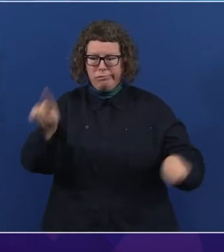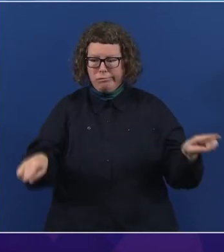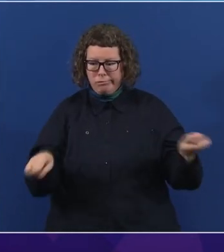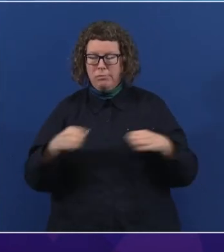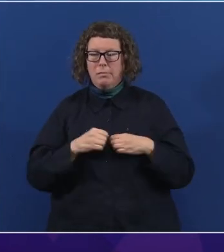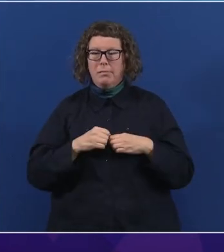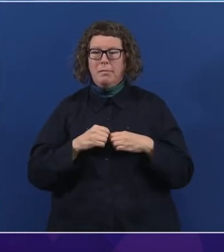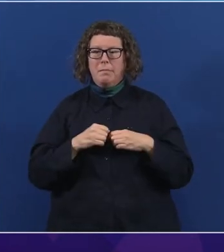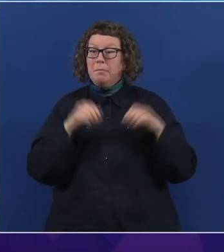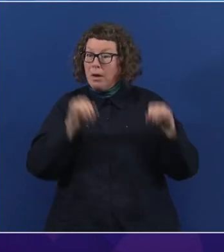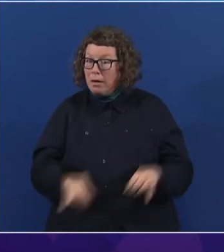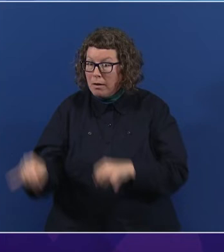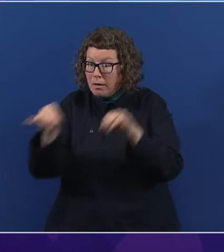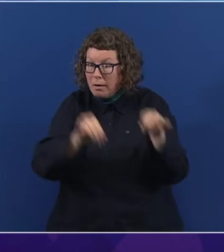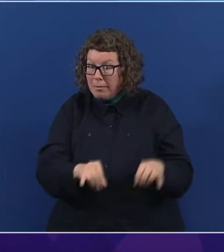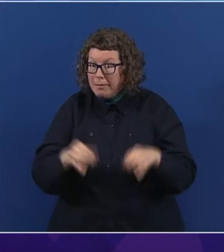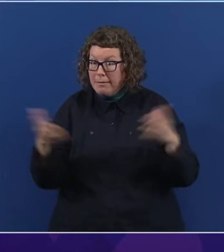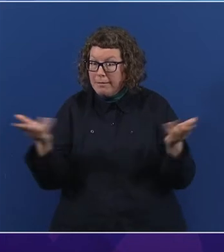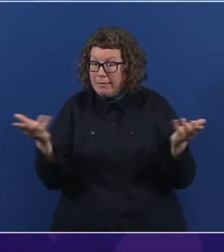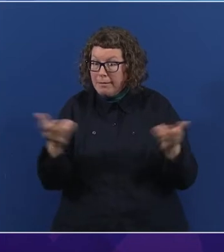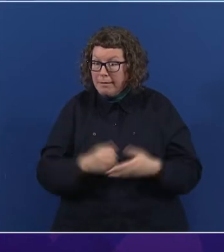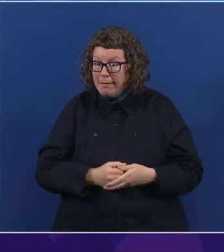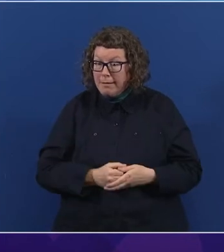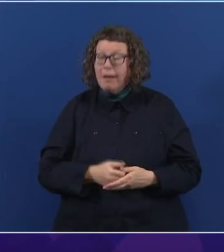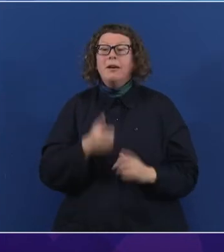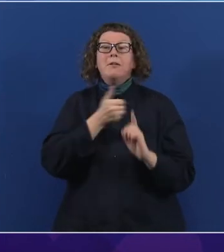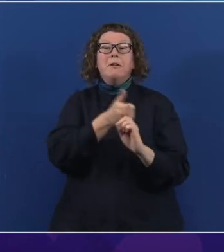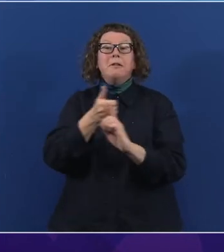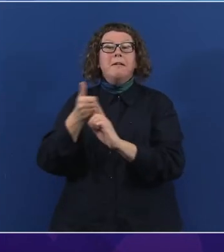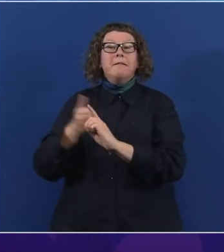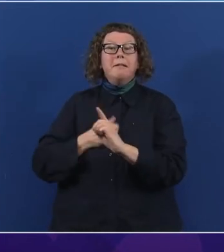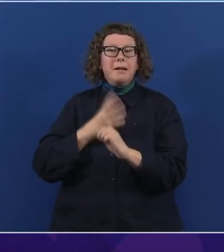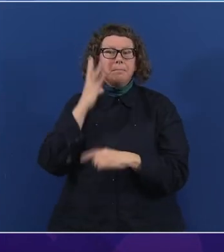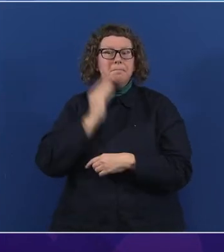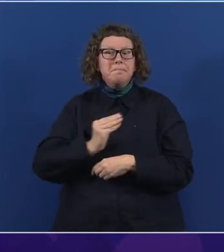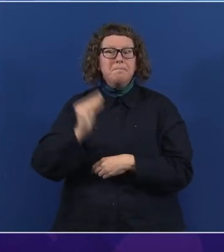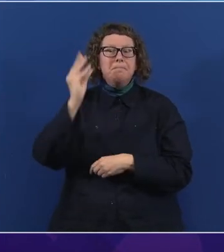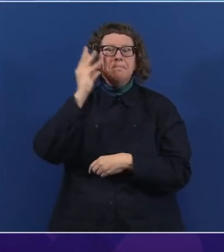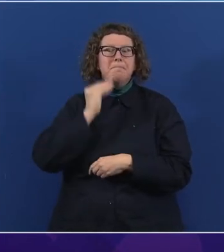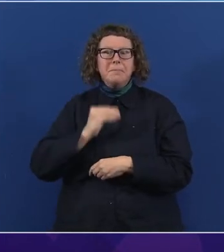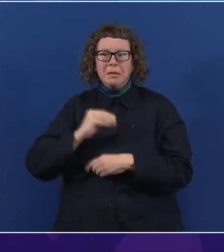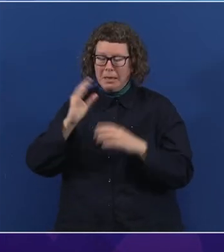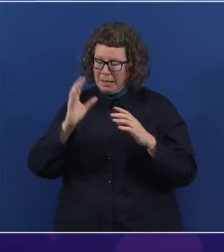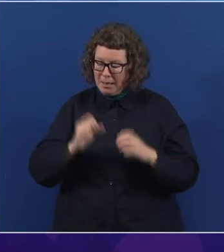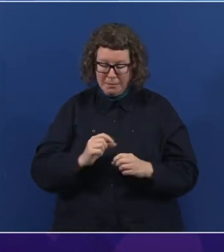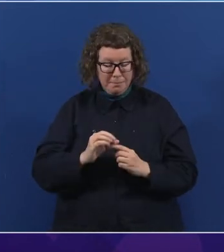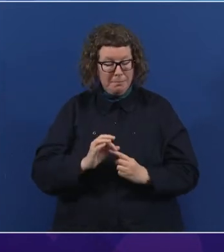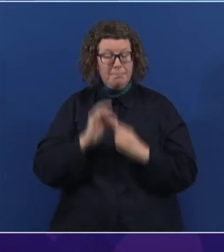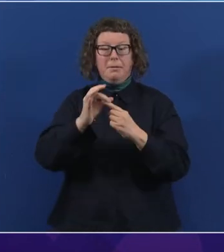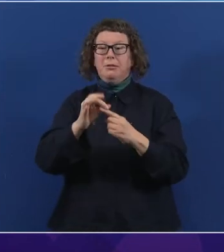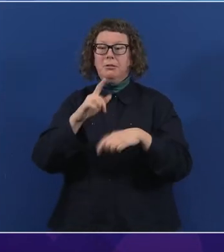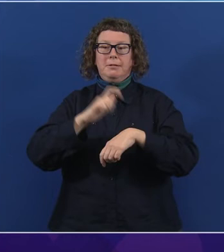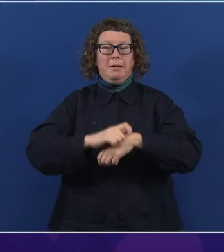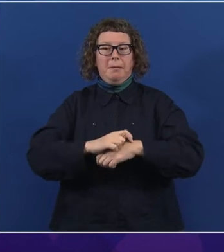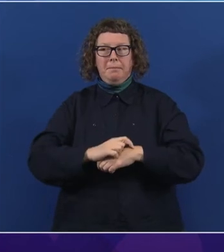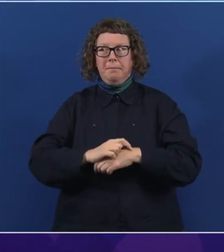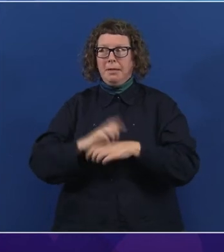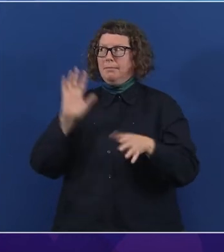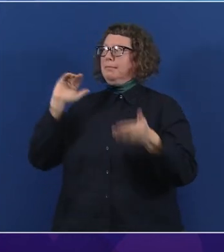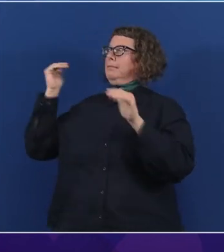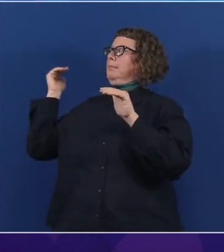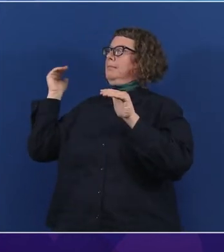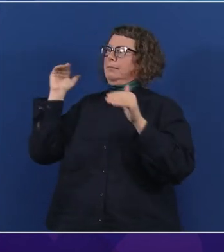you all have in common is you have gained experience during an unprecedented period in world